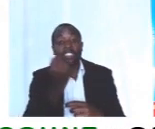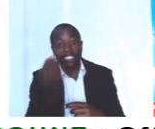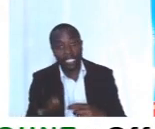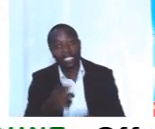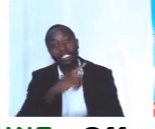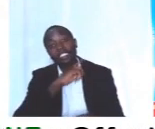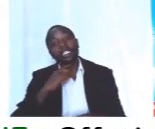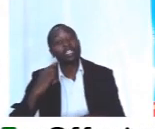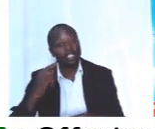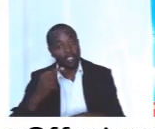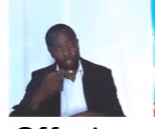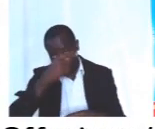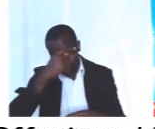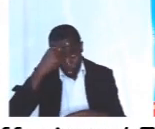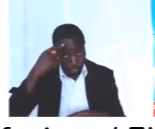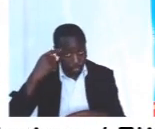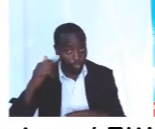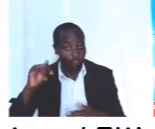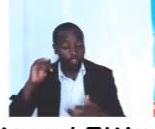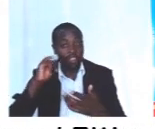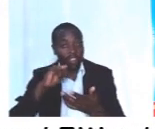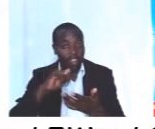was punishing him for